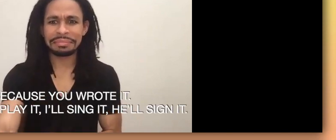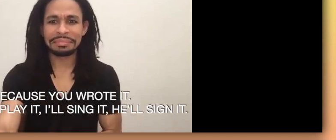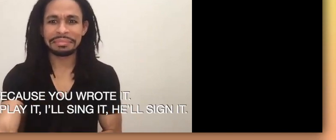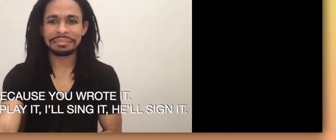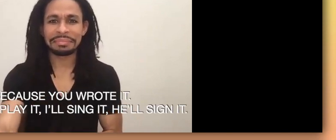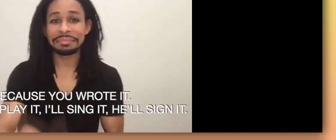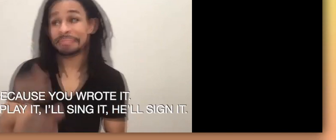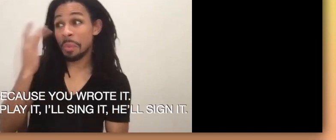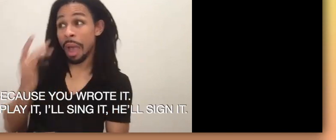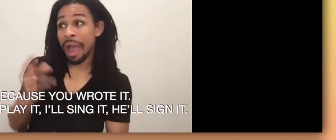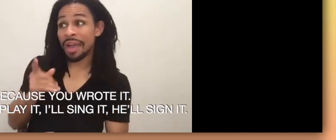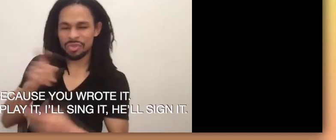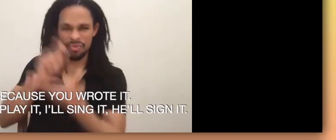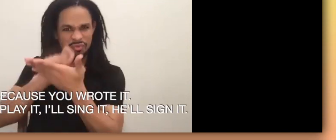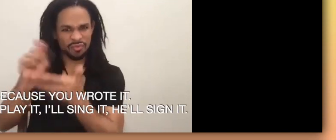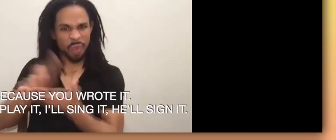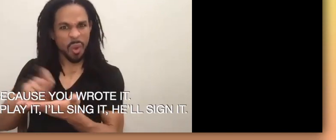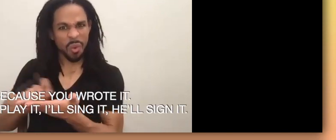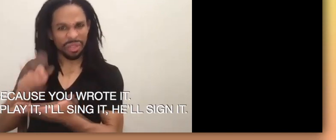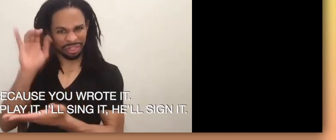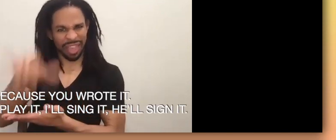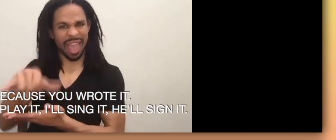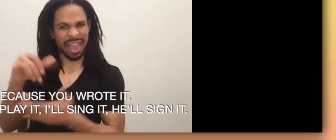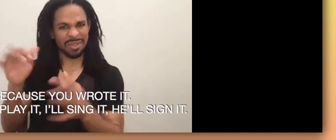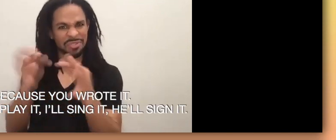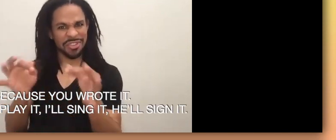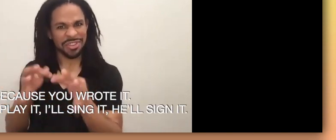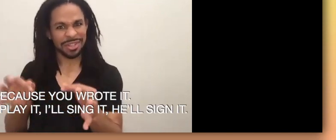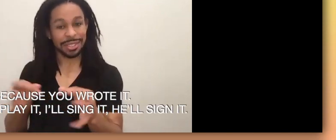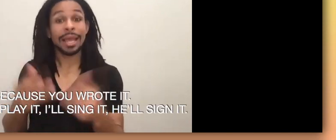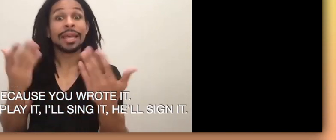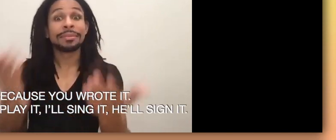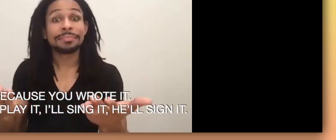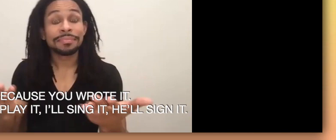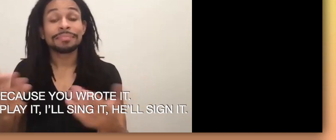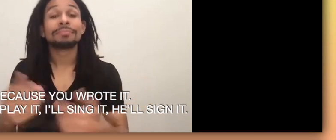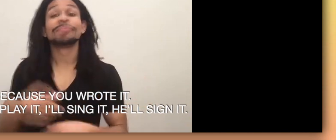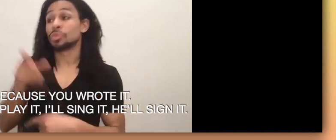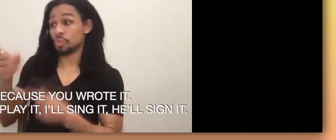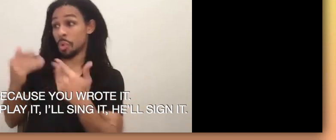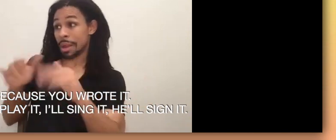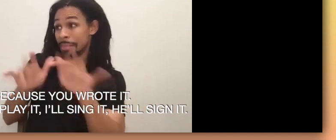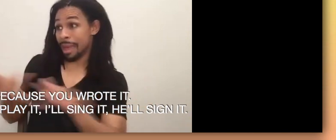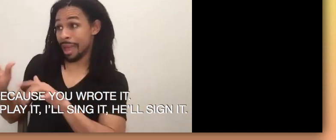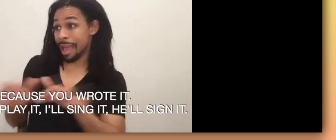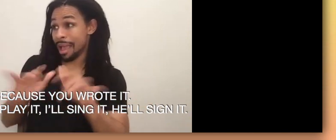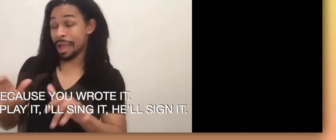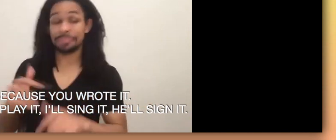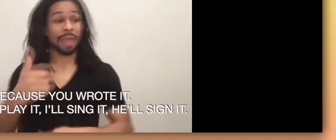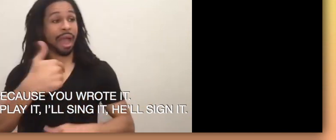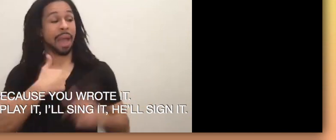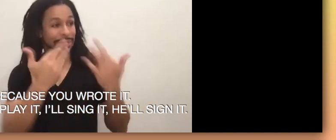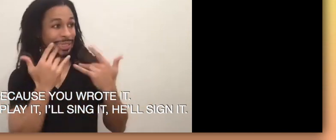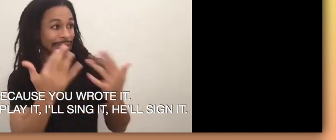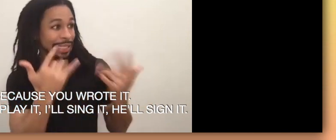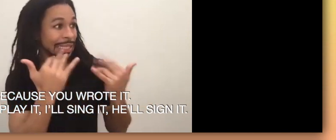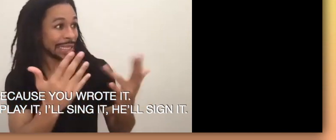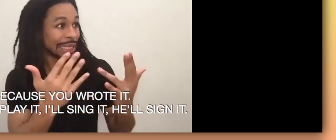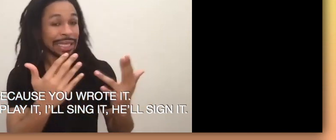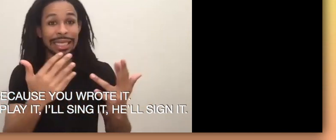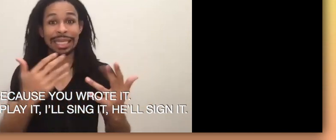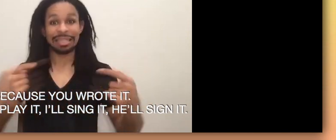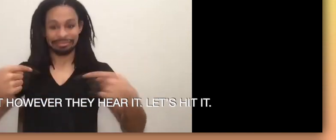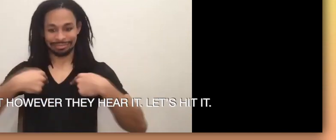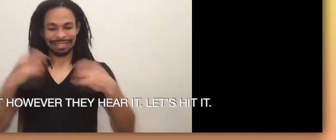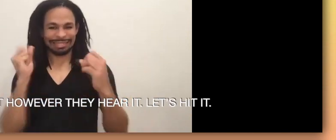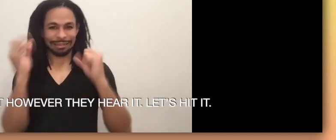Because you wrote it. Here, you play it, I'll sing it, he'll sign